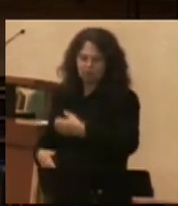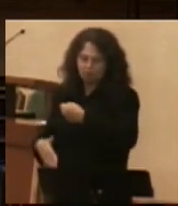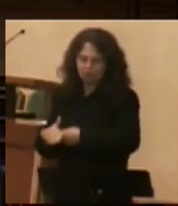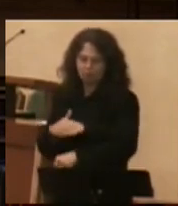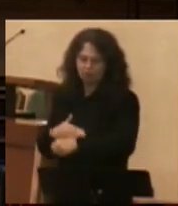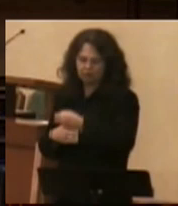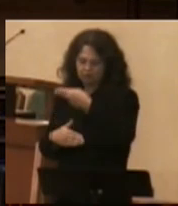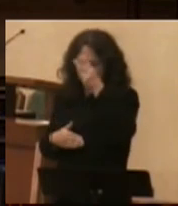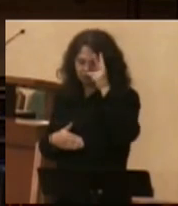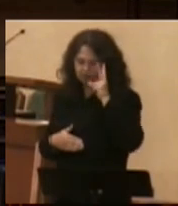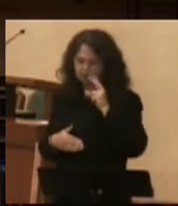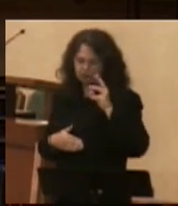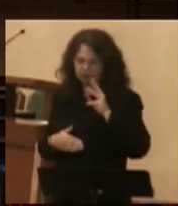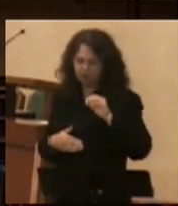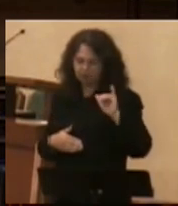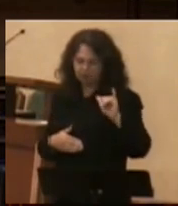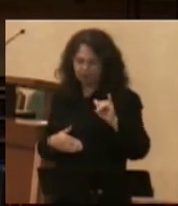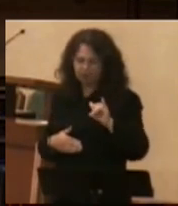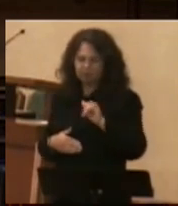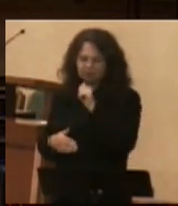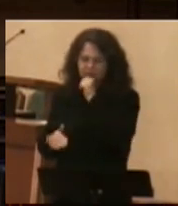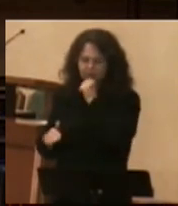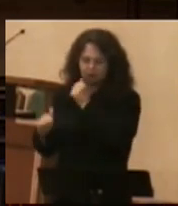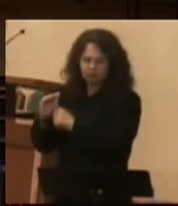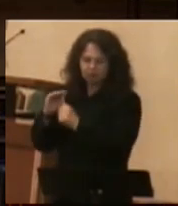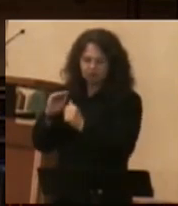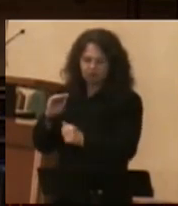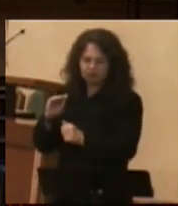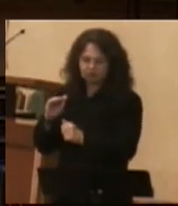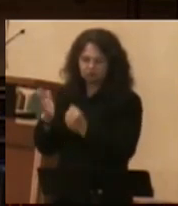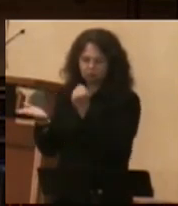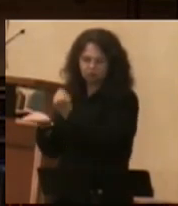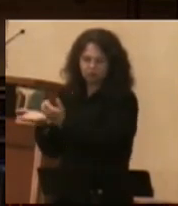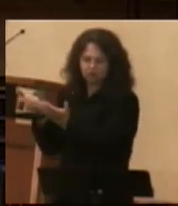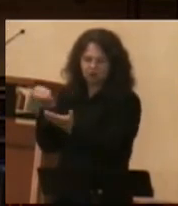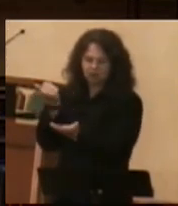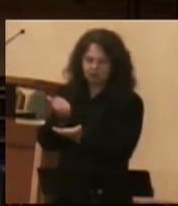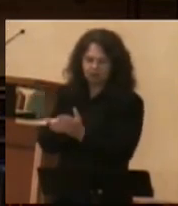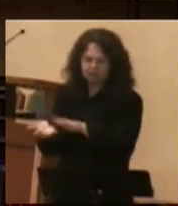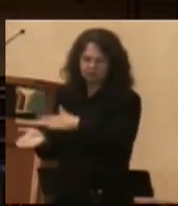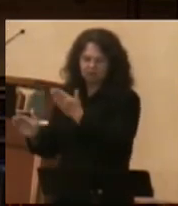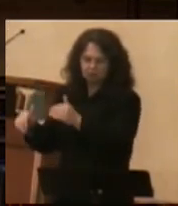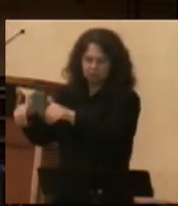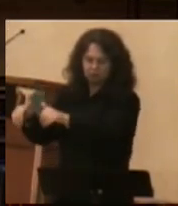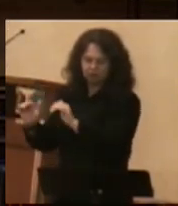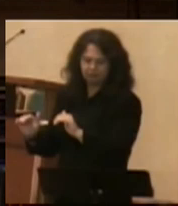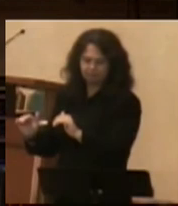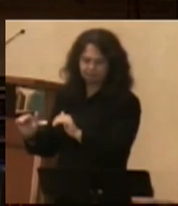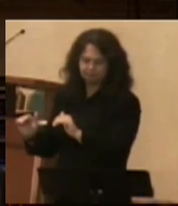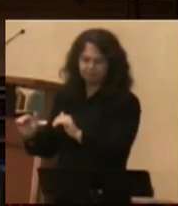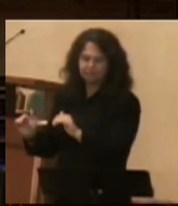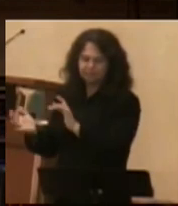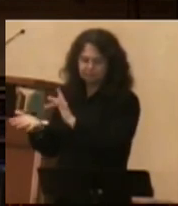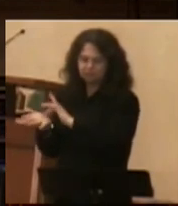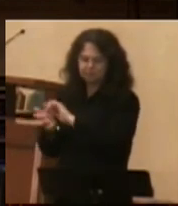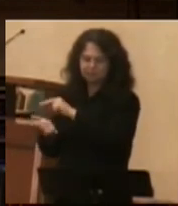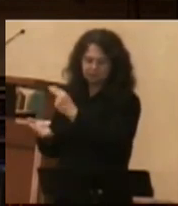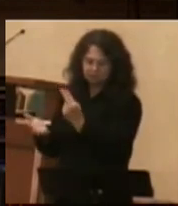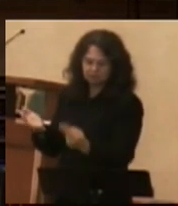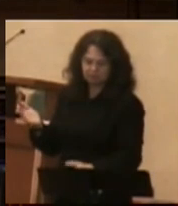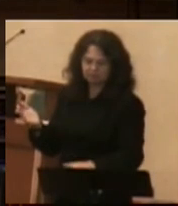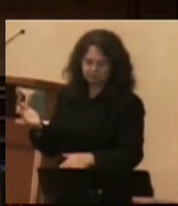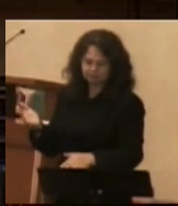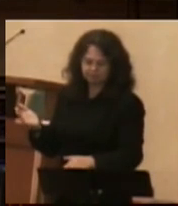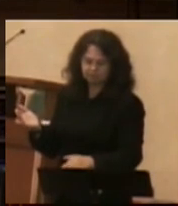born of the Virgin Mary, suffered under Pontius Pilate, was crucified, died, and was buried. He descended to the